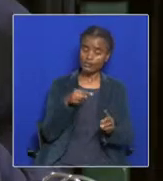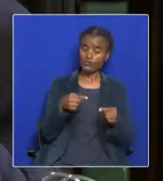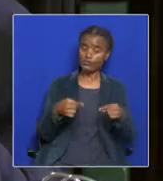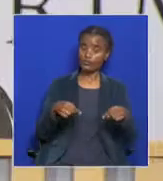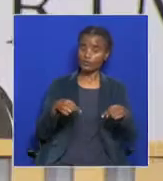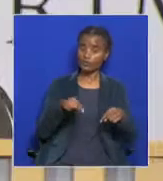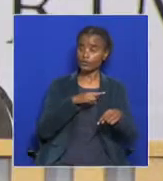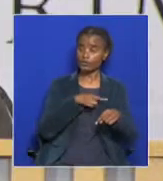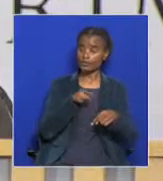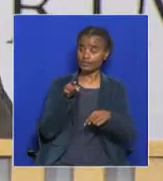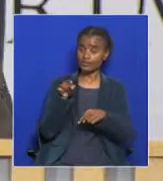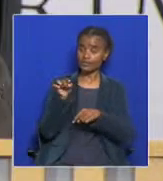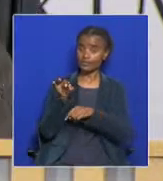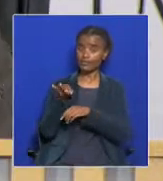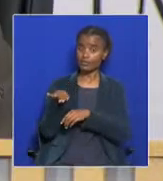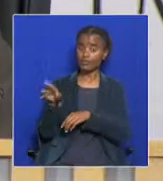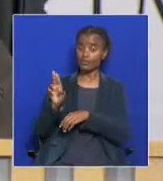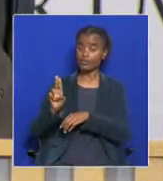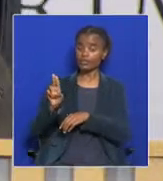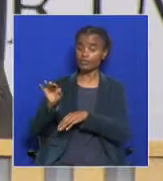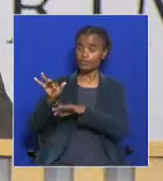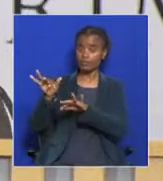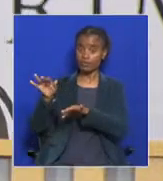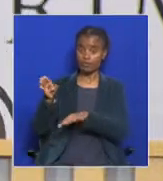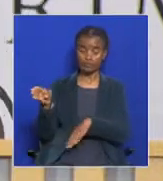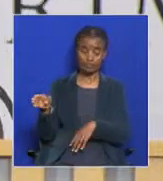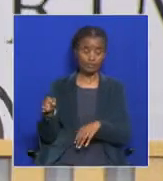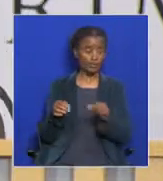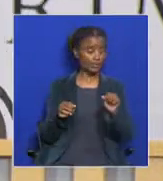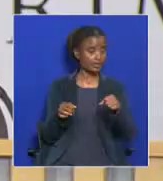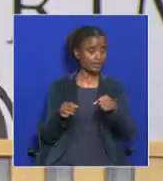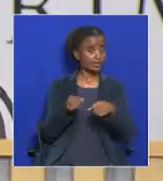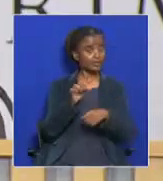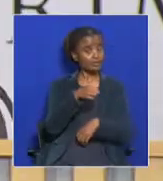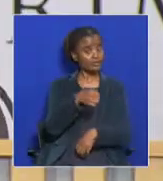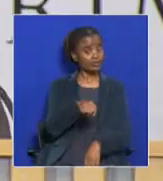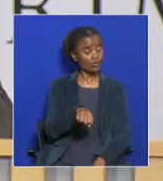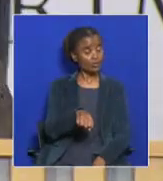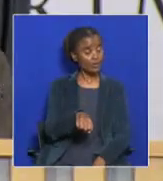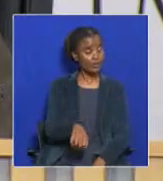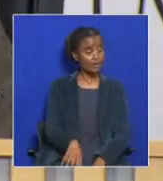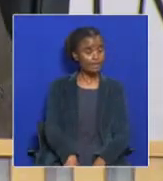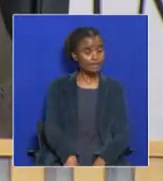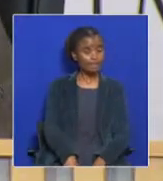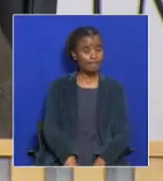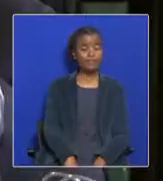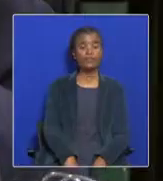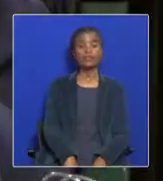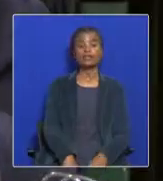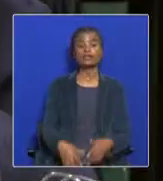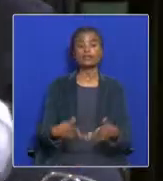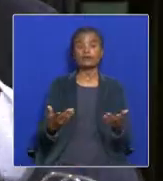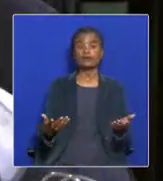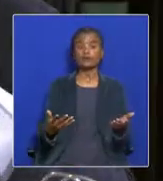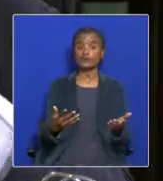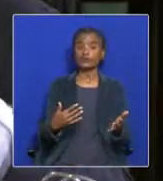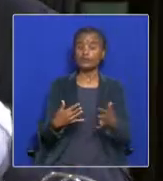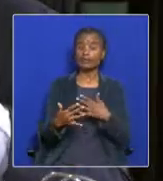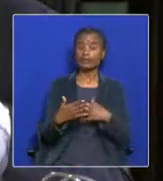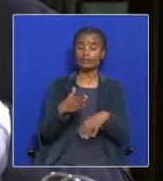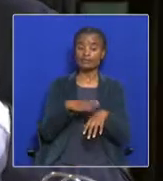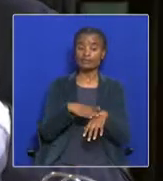No. Yes or no? Commissioner... So whenever you are involved, you'll go there,